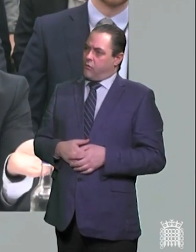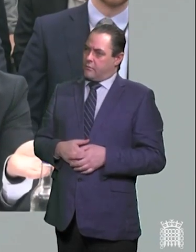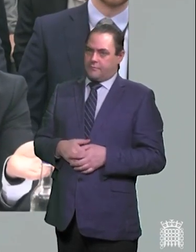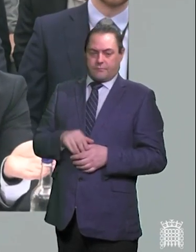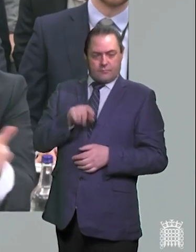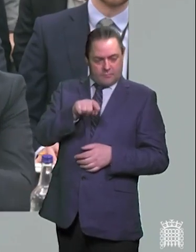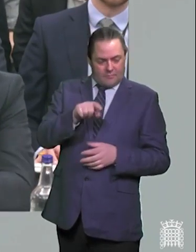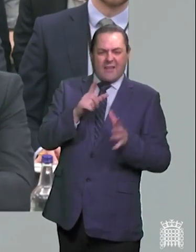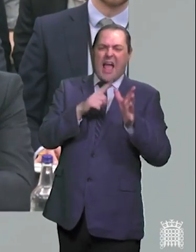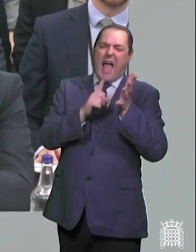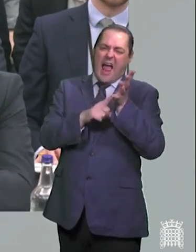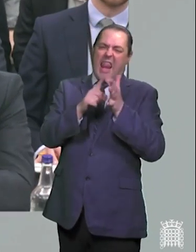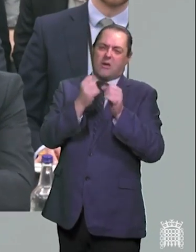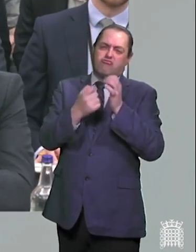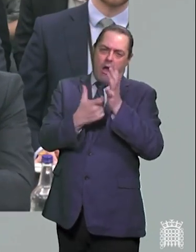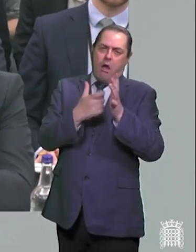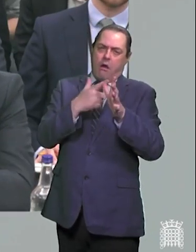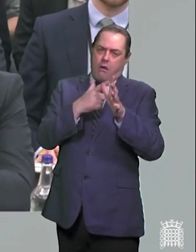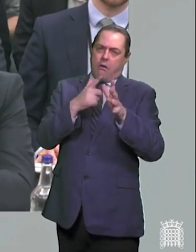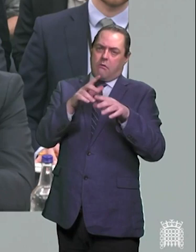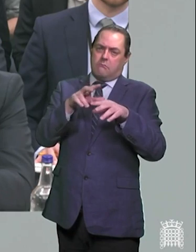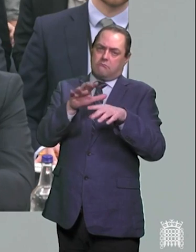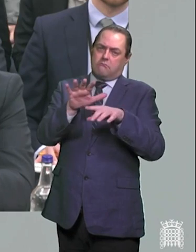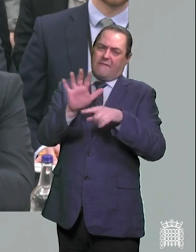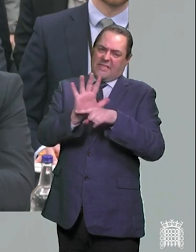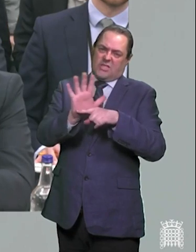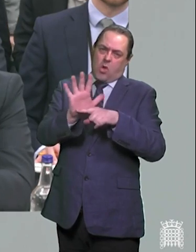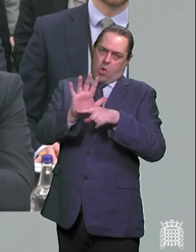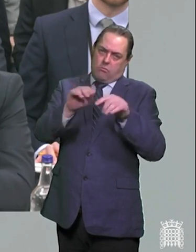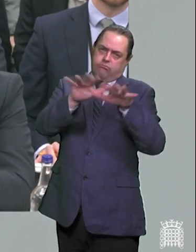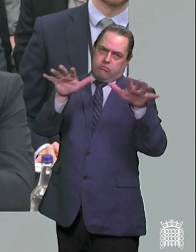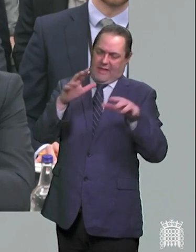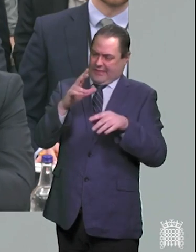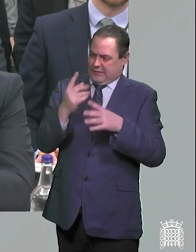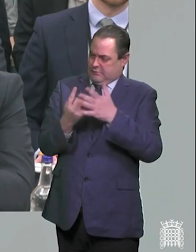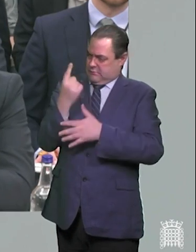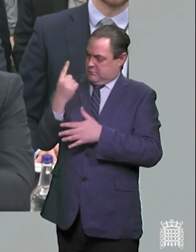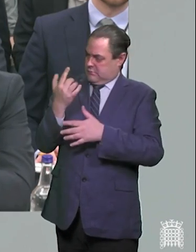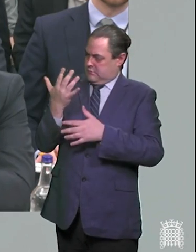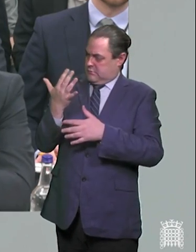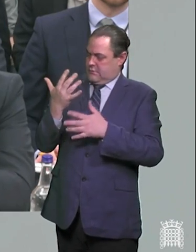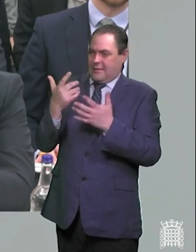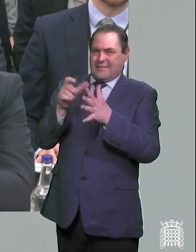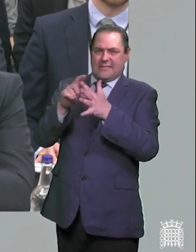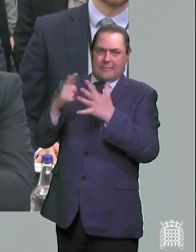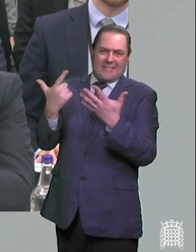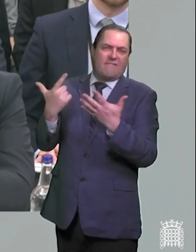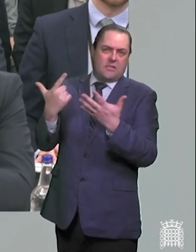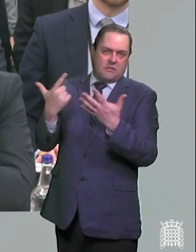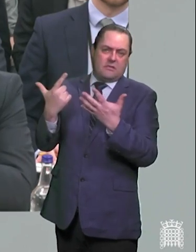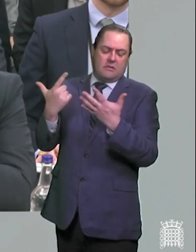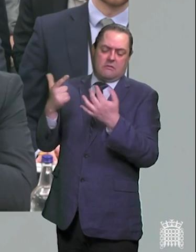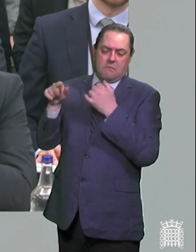the Allegra video emerged on the evening of, I think, the 7th of